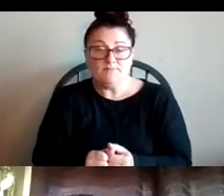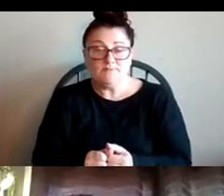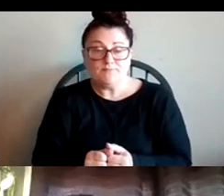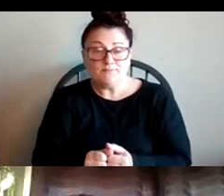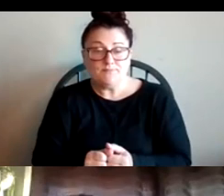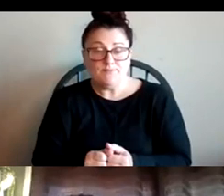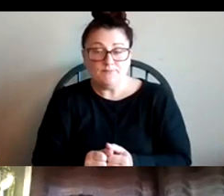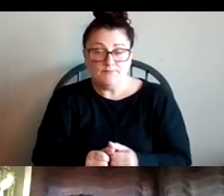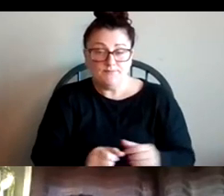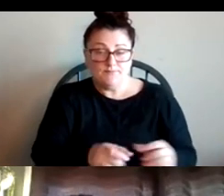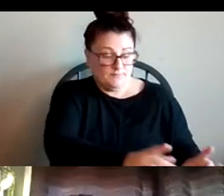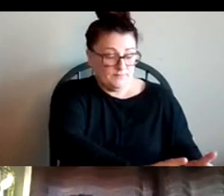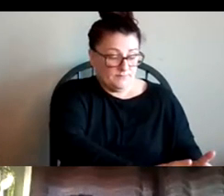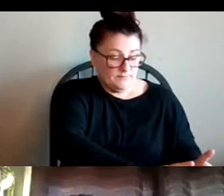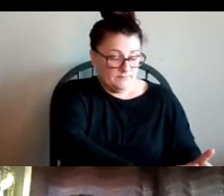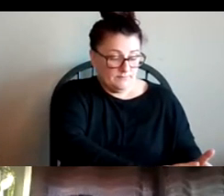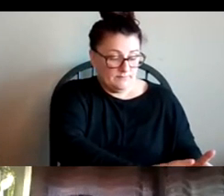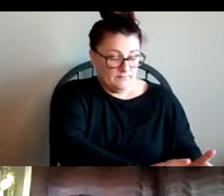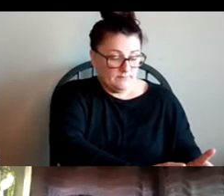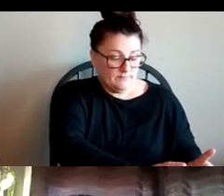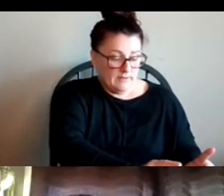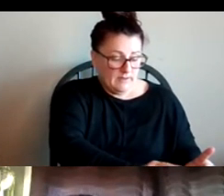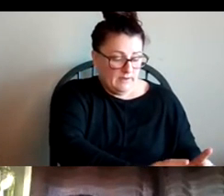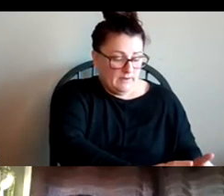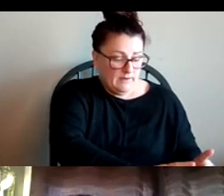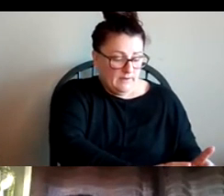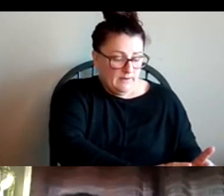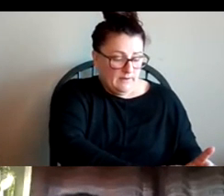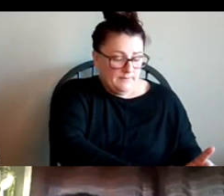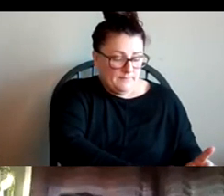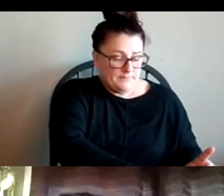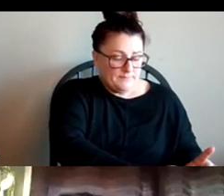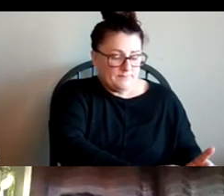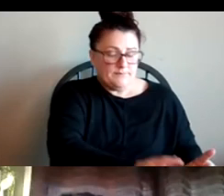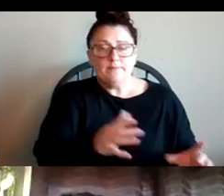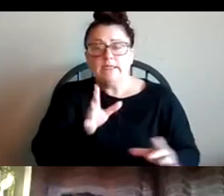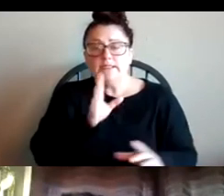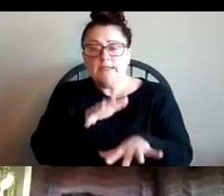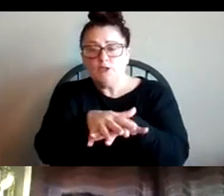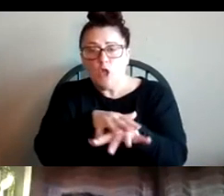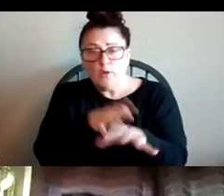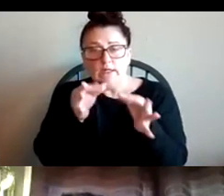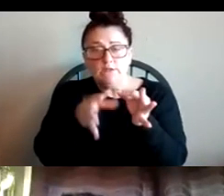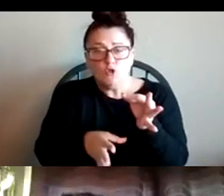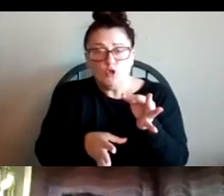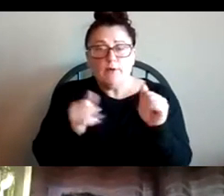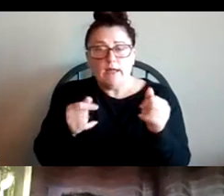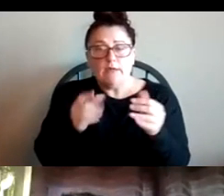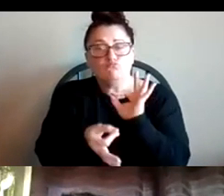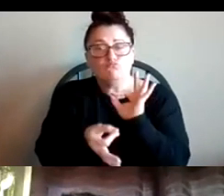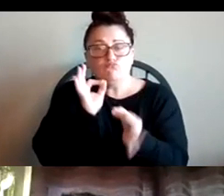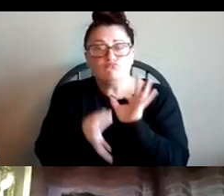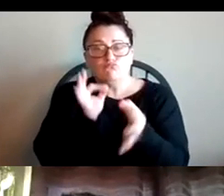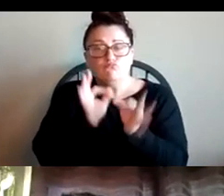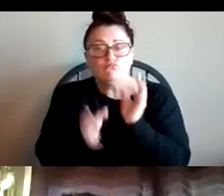So here we go. As a reminder, please speak slowly so our interpreters can translate